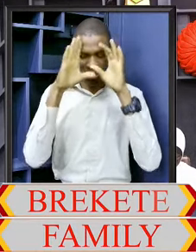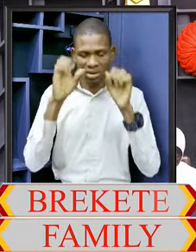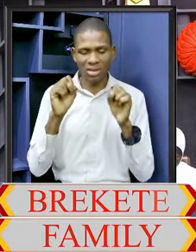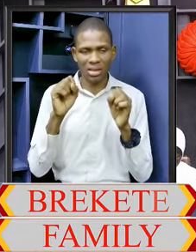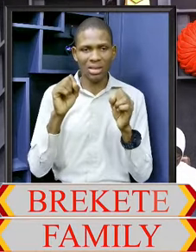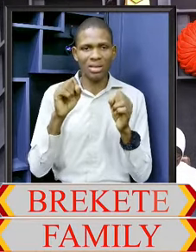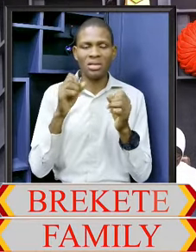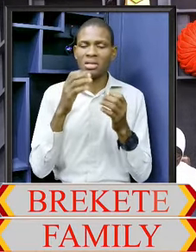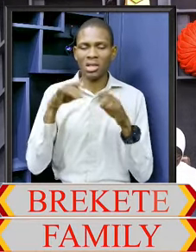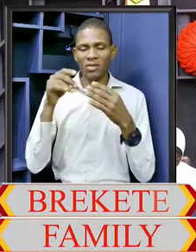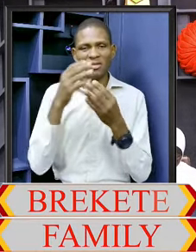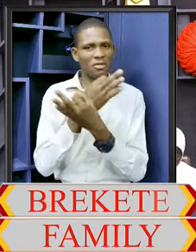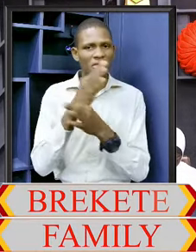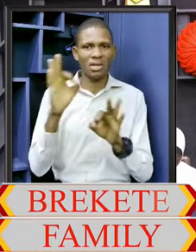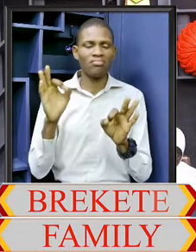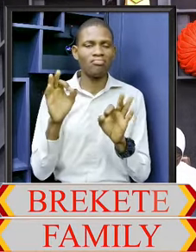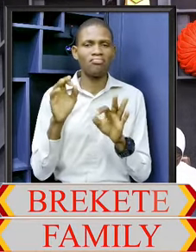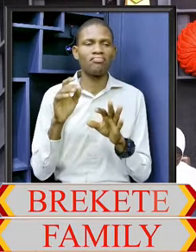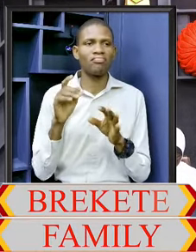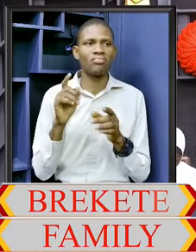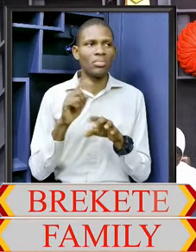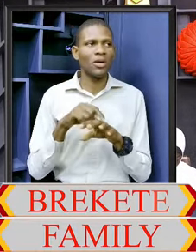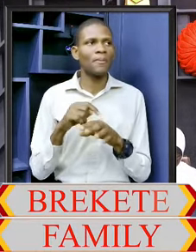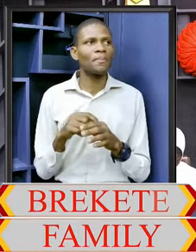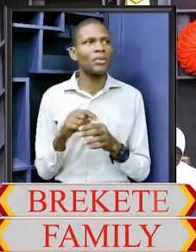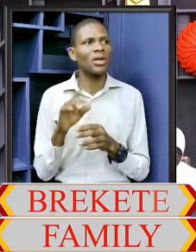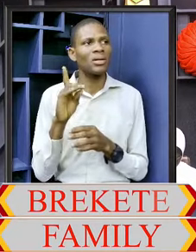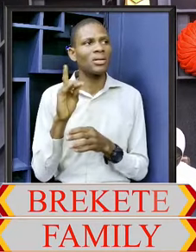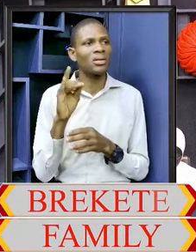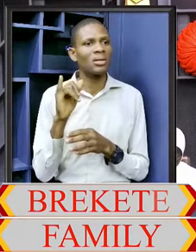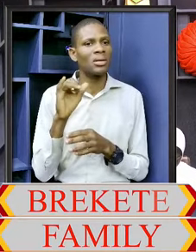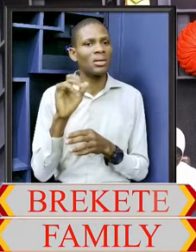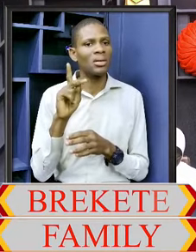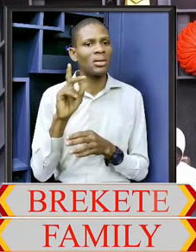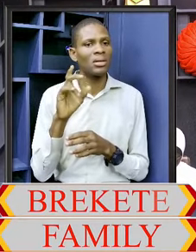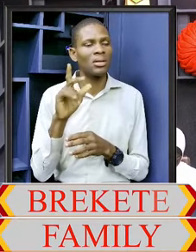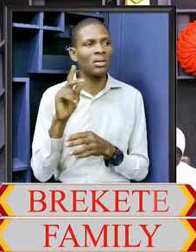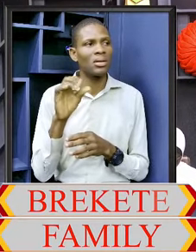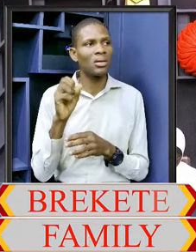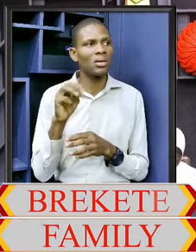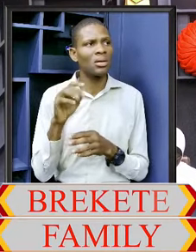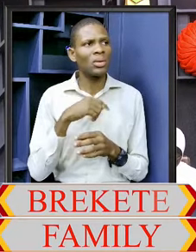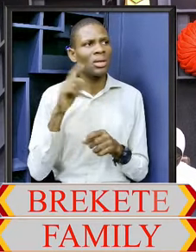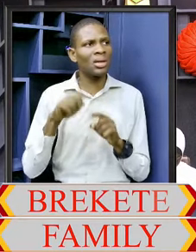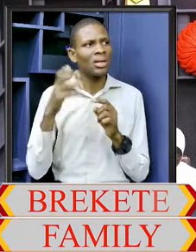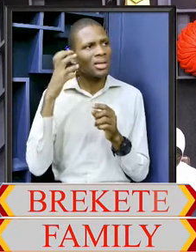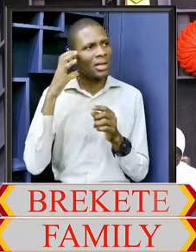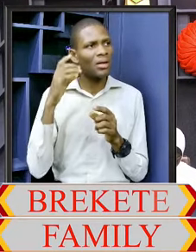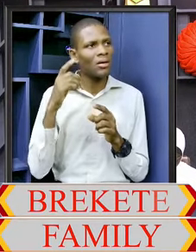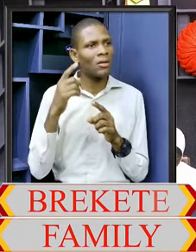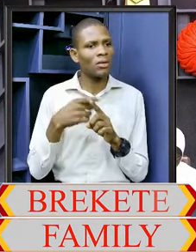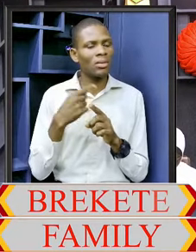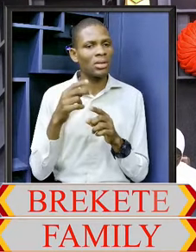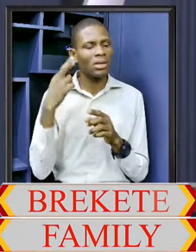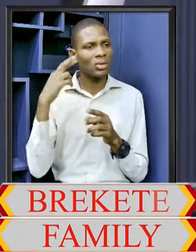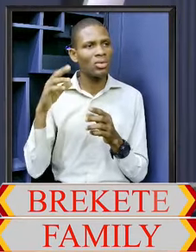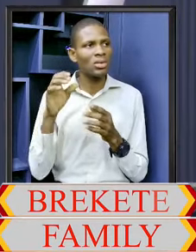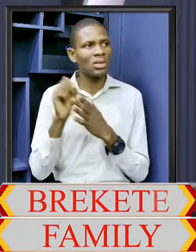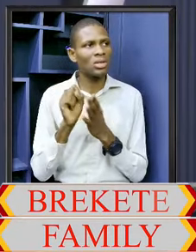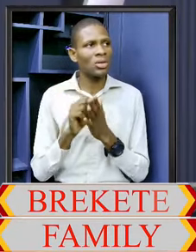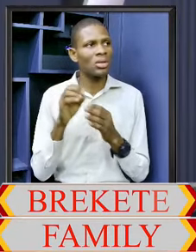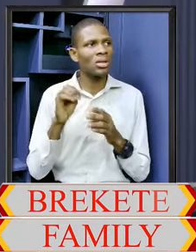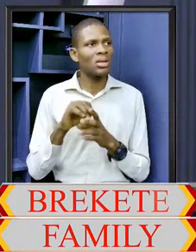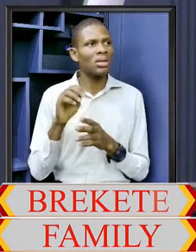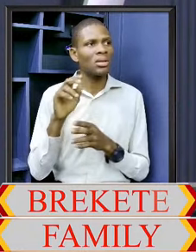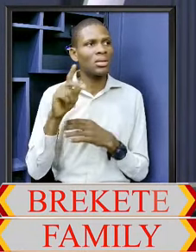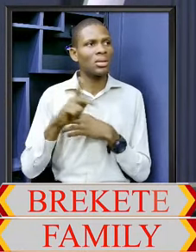the appreciate ordinary president. Vincent Tomorrow say, please, we can hear from the radio station in Kaduna. Thank you.